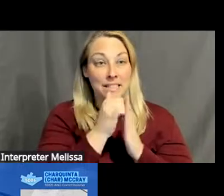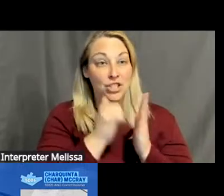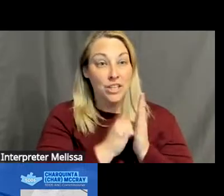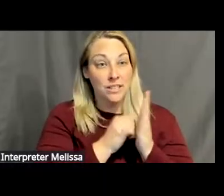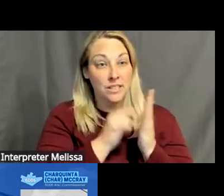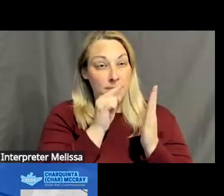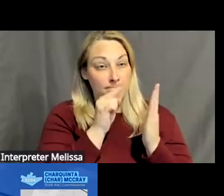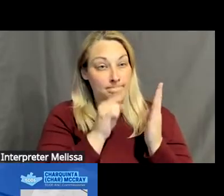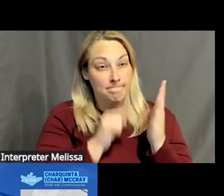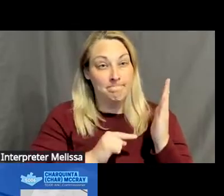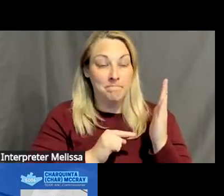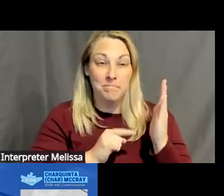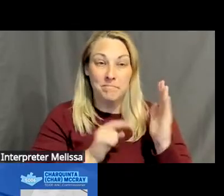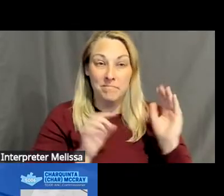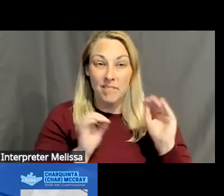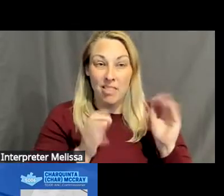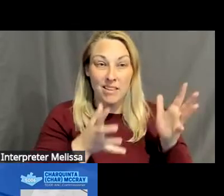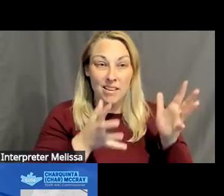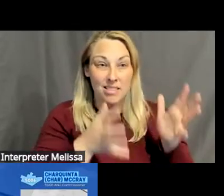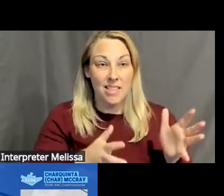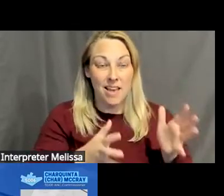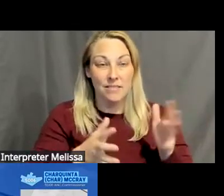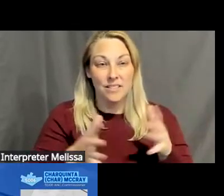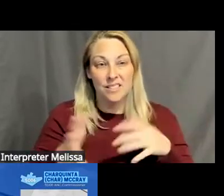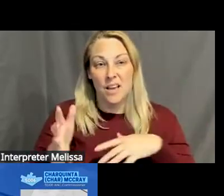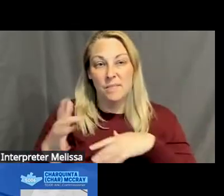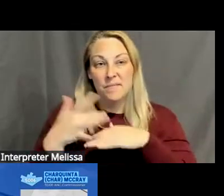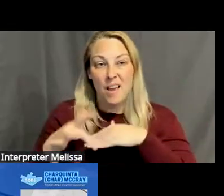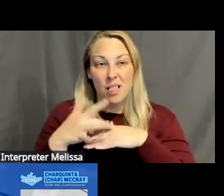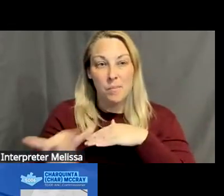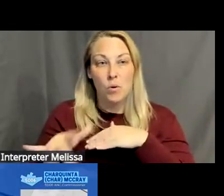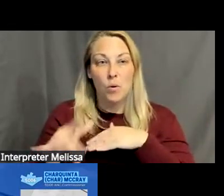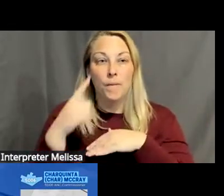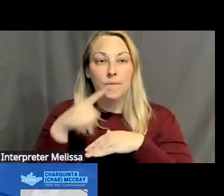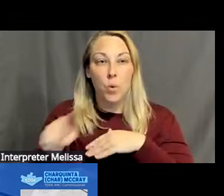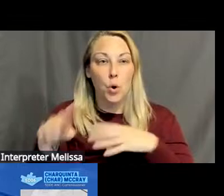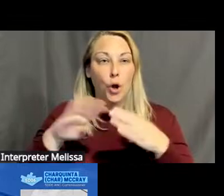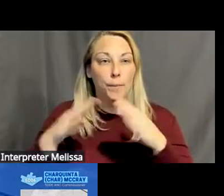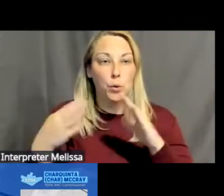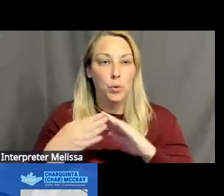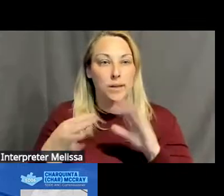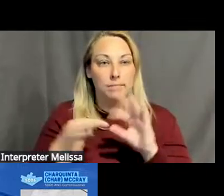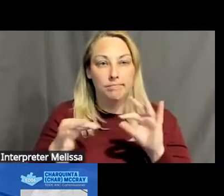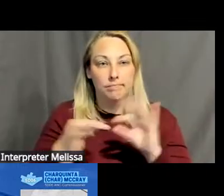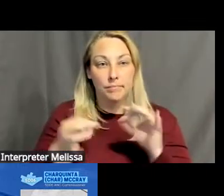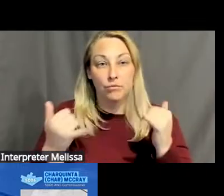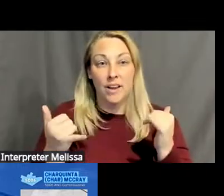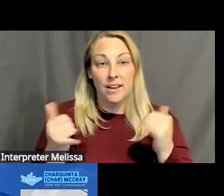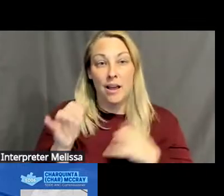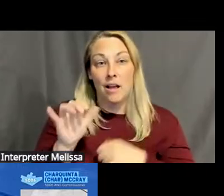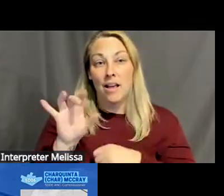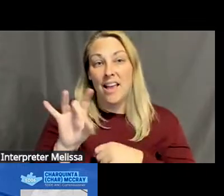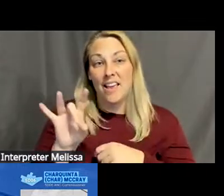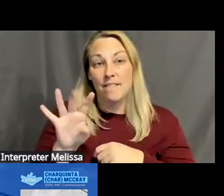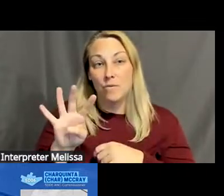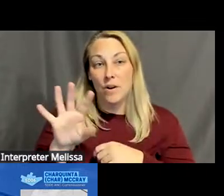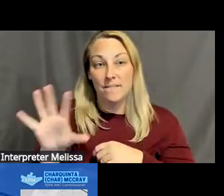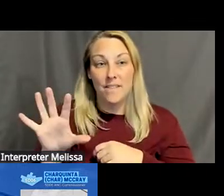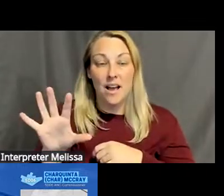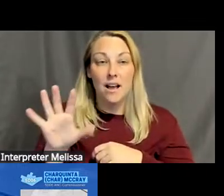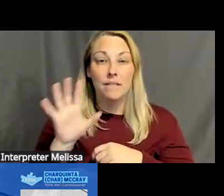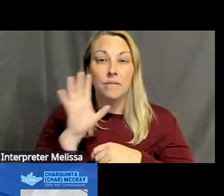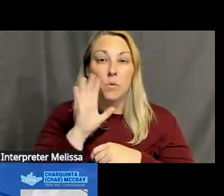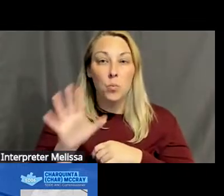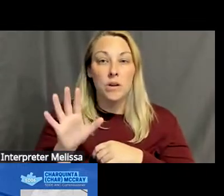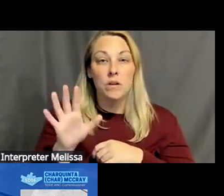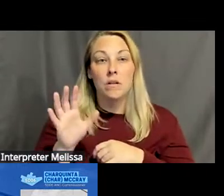else to talk about but the space that we have available for our community. So it is 8:45 p.m. We will permit these last